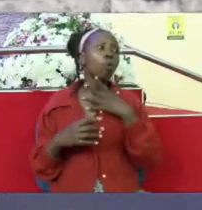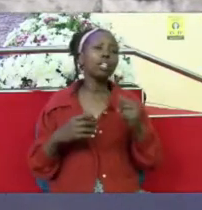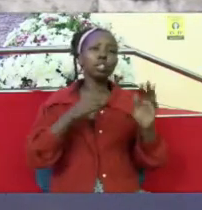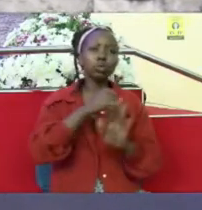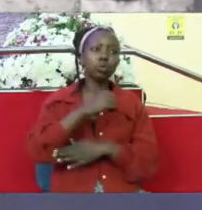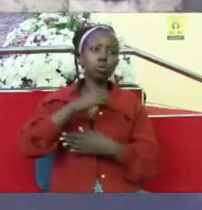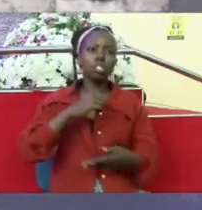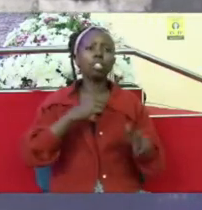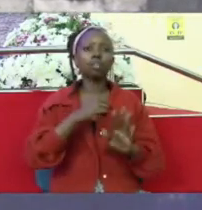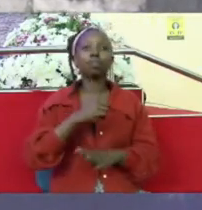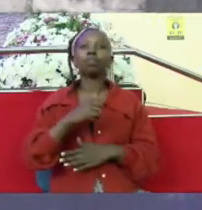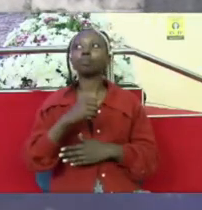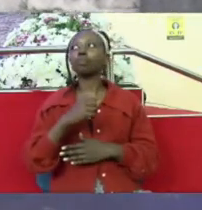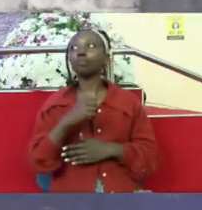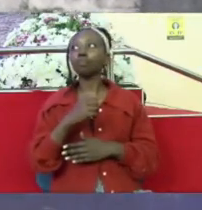it Imperial